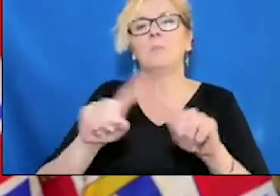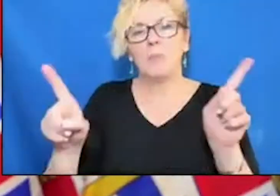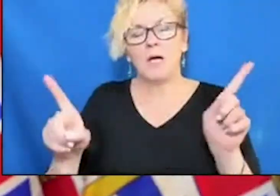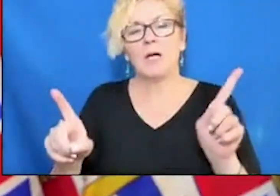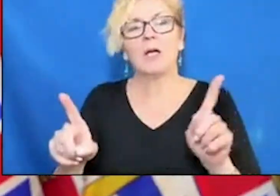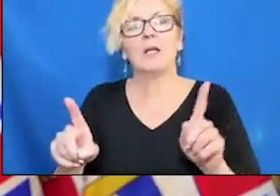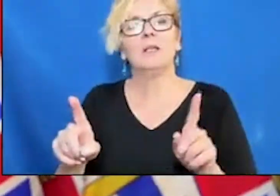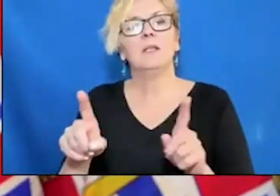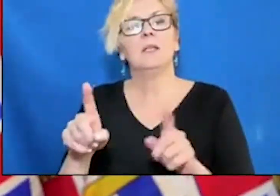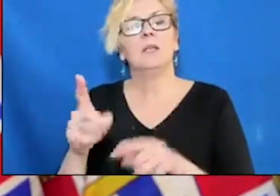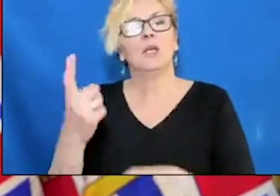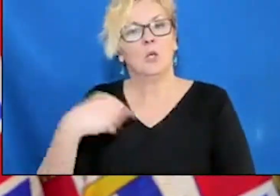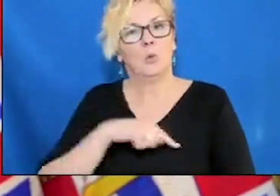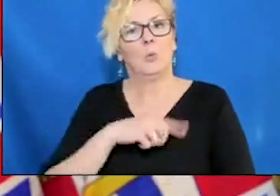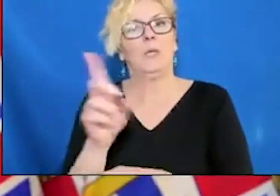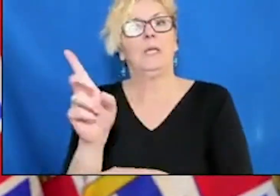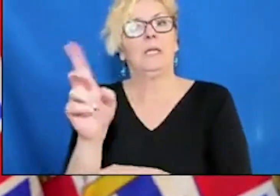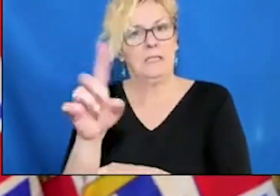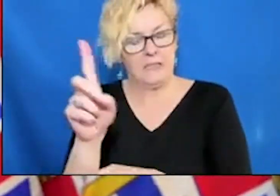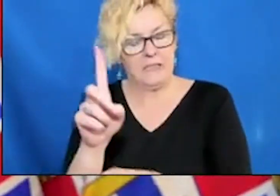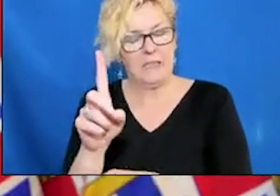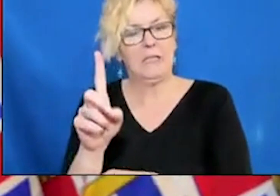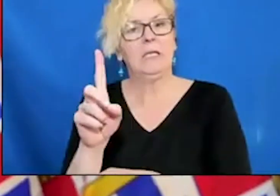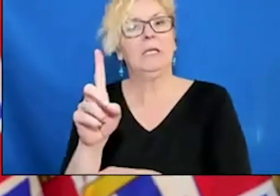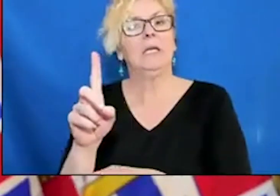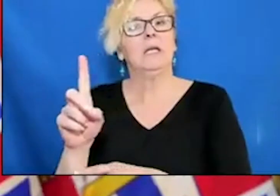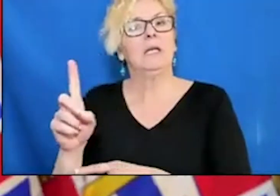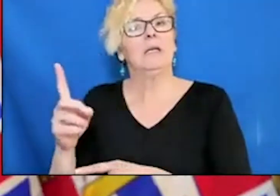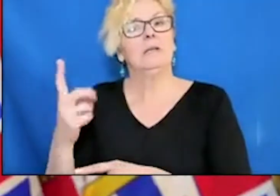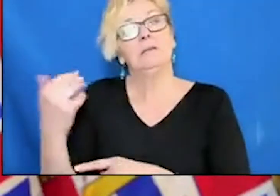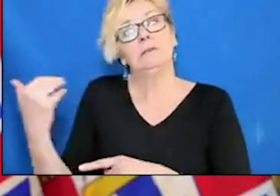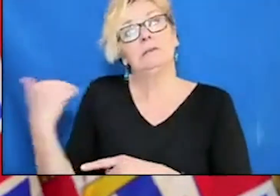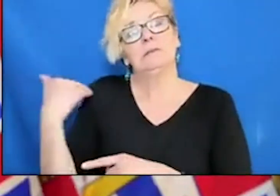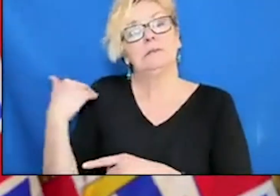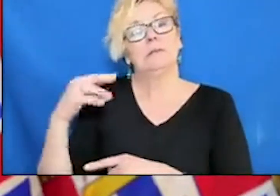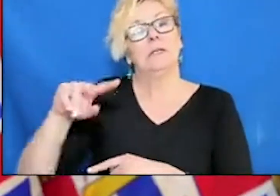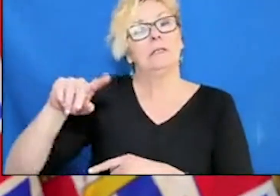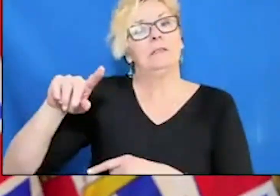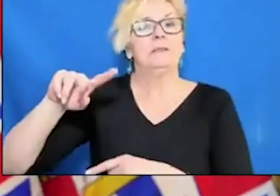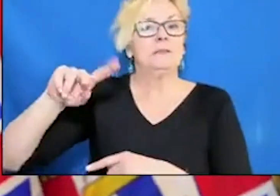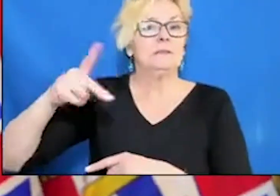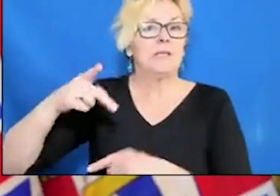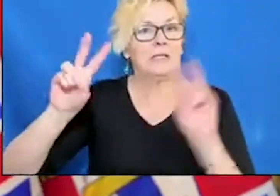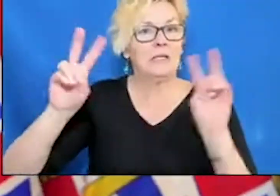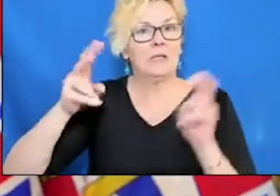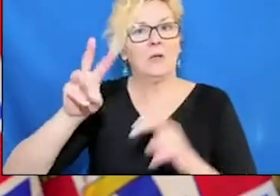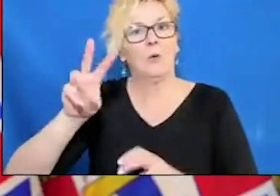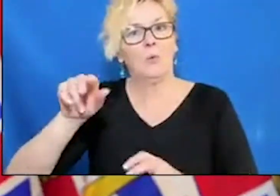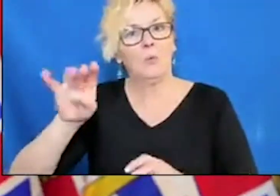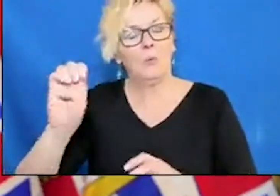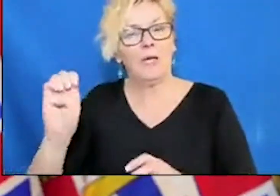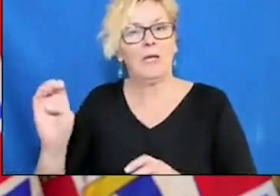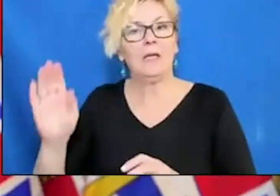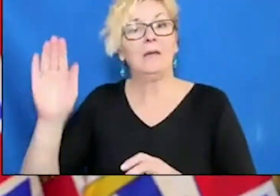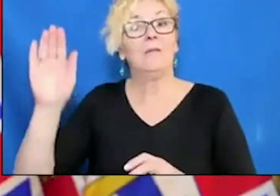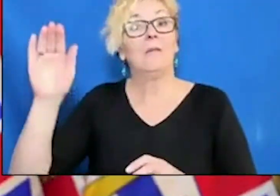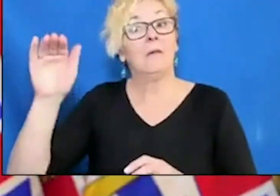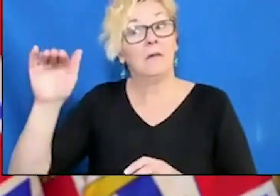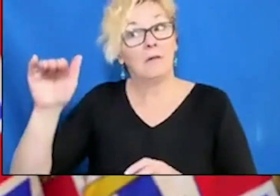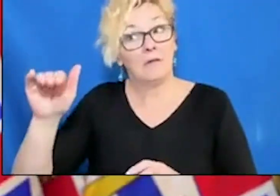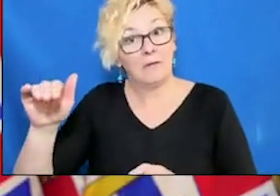night for sure, at a point where we are trying to target where transmission in our community is